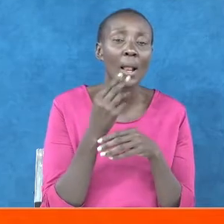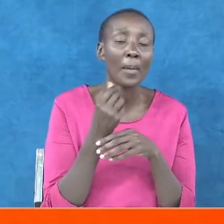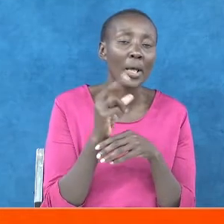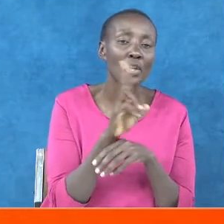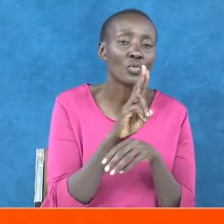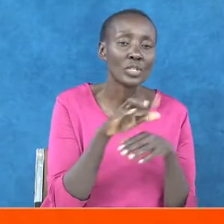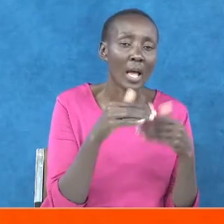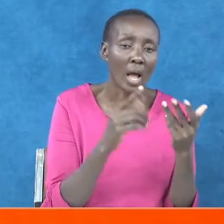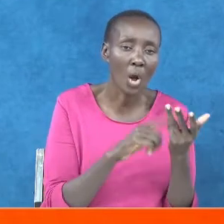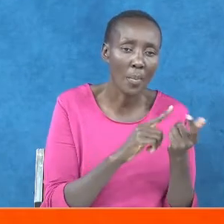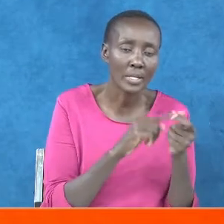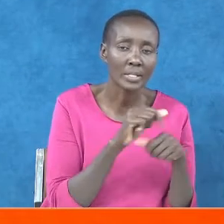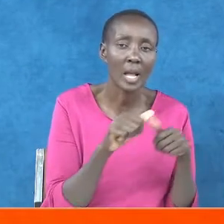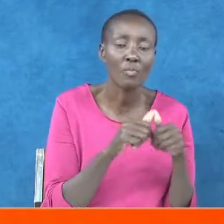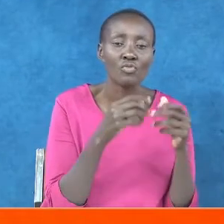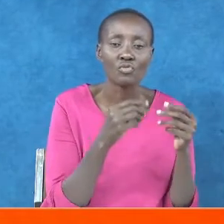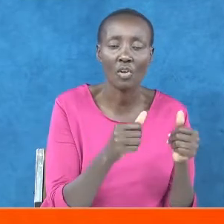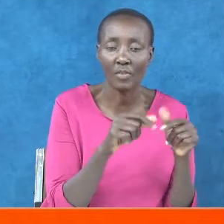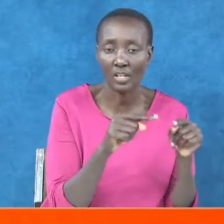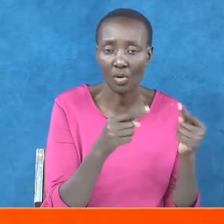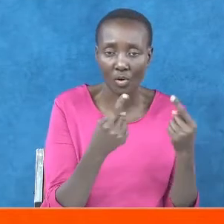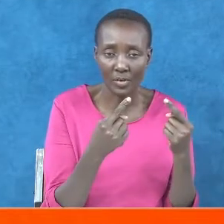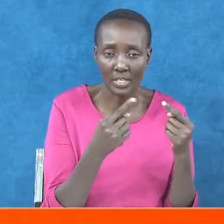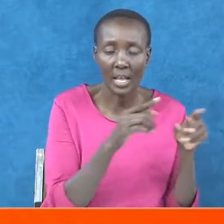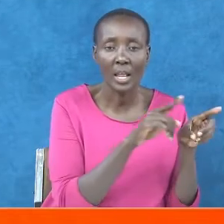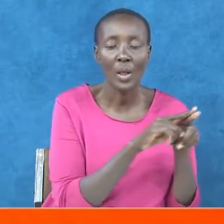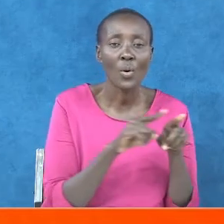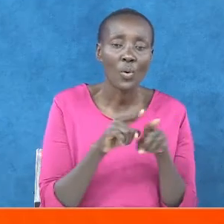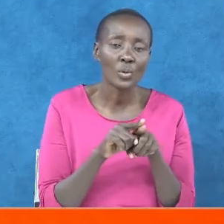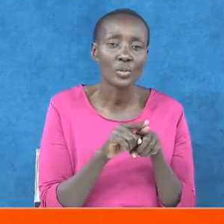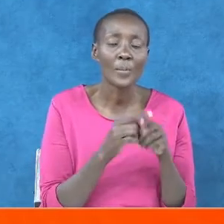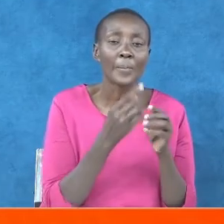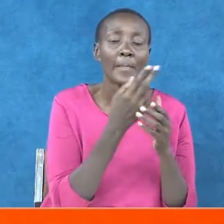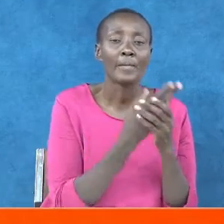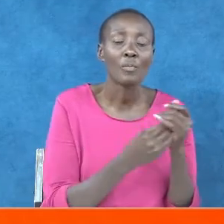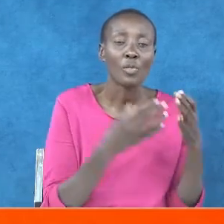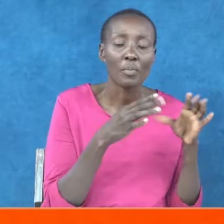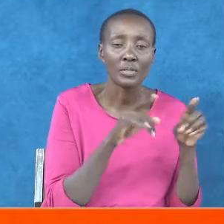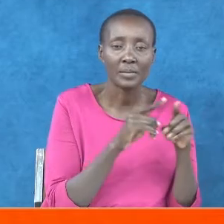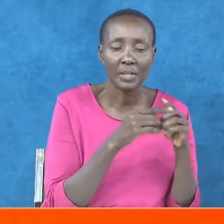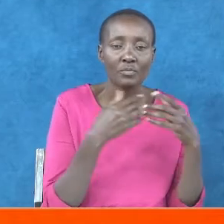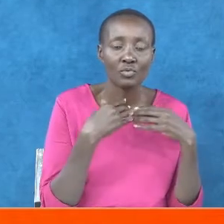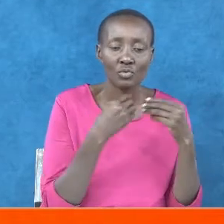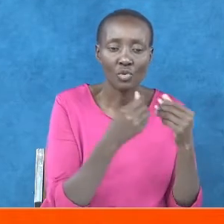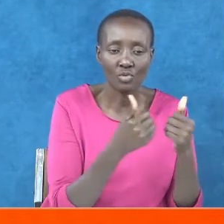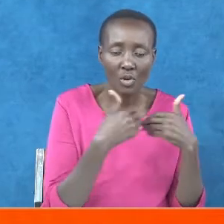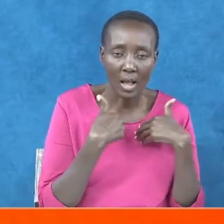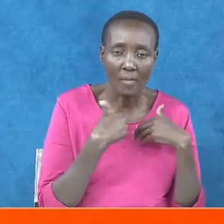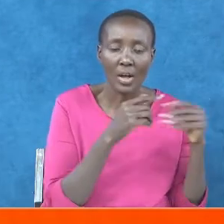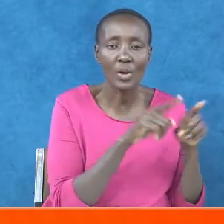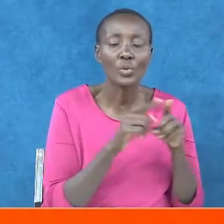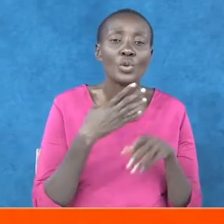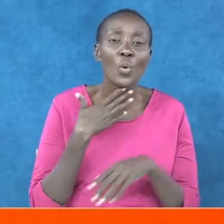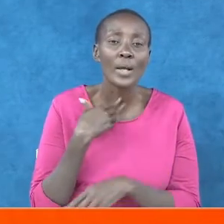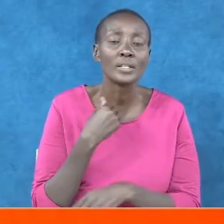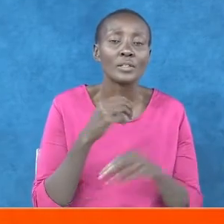spend in terms of resolving this dispute. You look at the amenability of both parties to arrive at a solution, and you also want to find